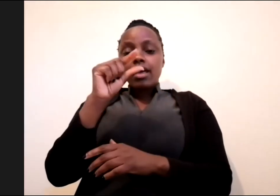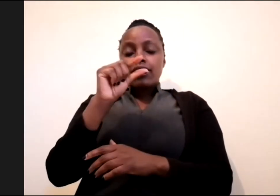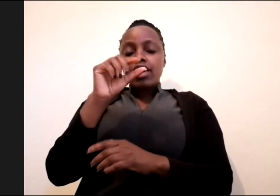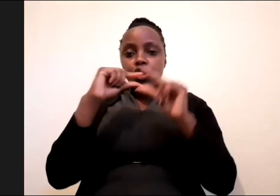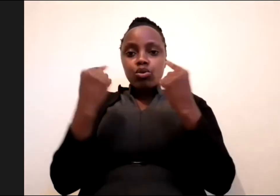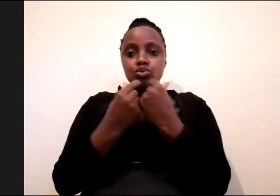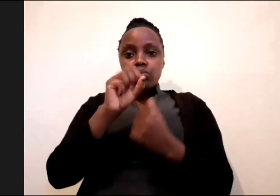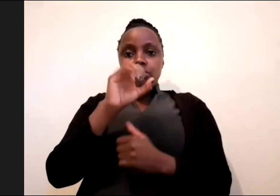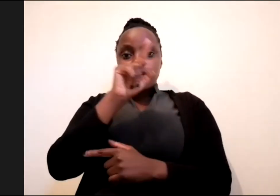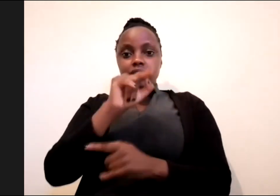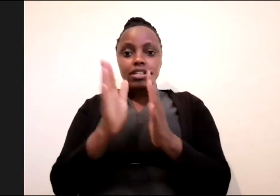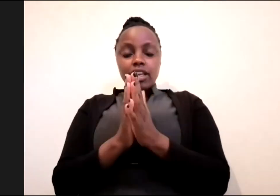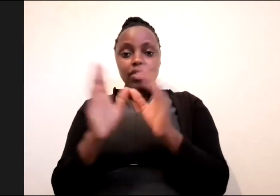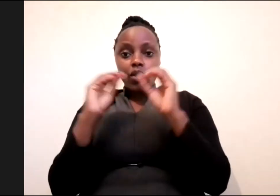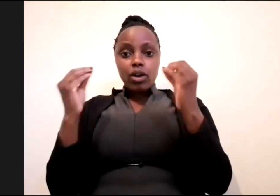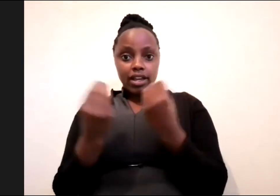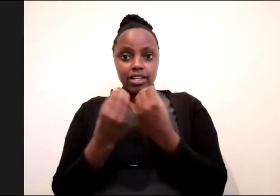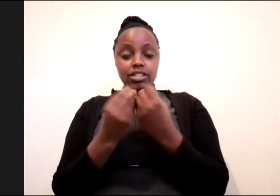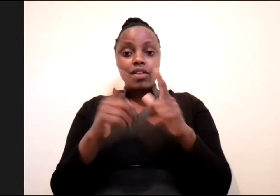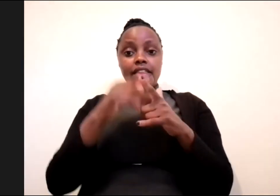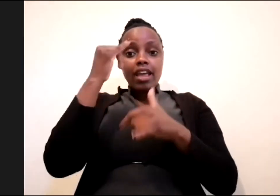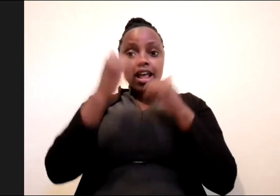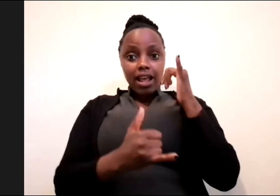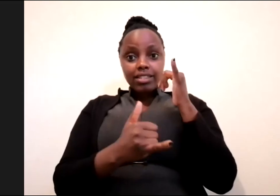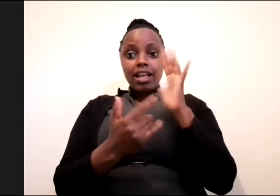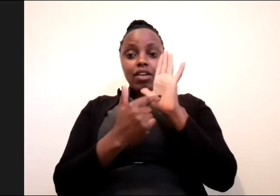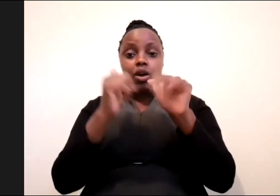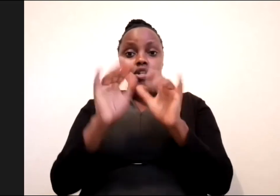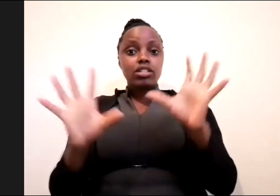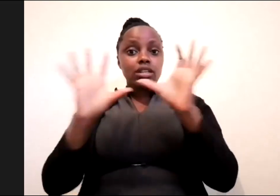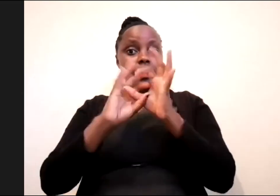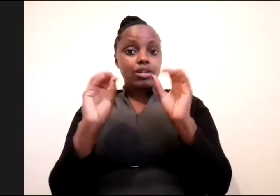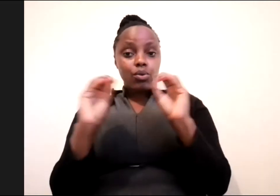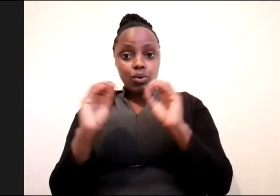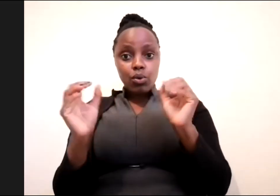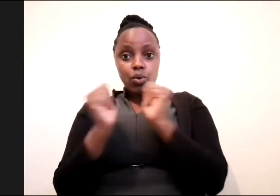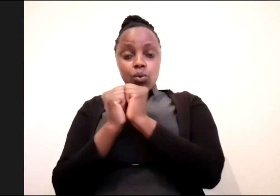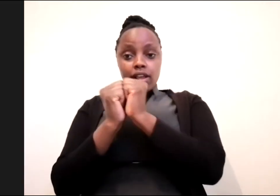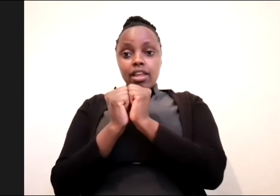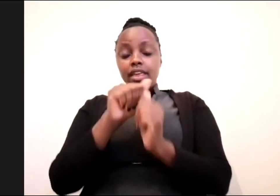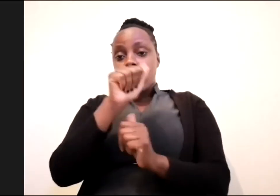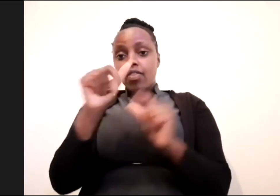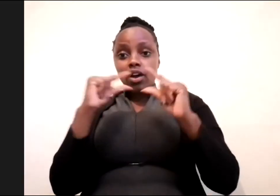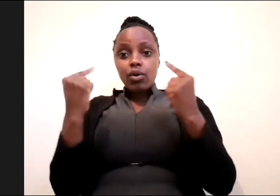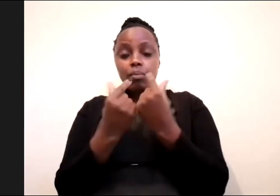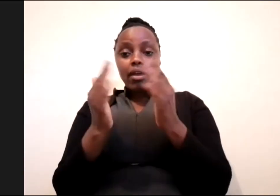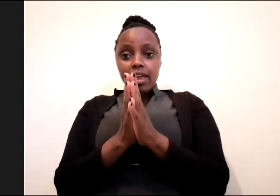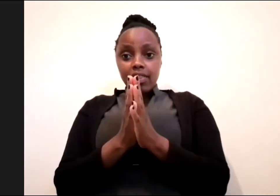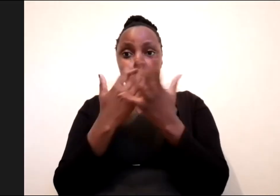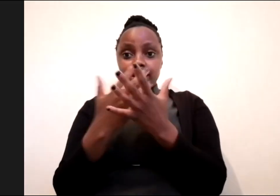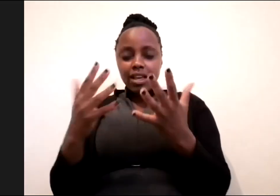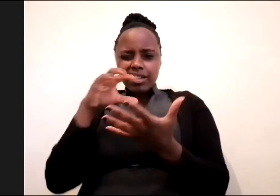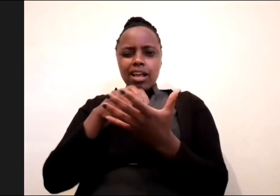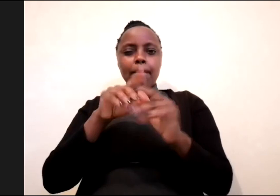organization of the ICS. And the last aspect, which is not linked to the Grover Group, is the substances, but it was